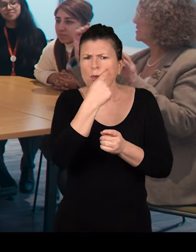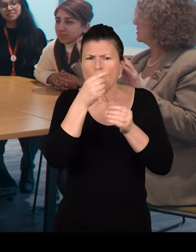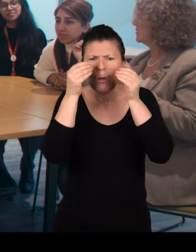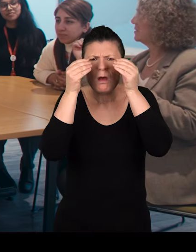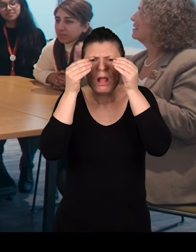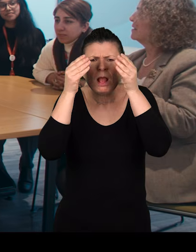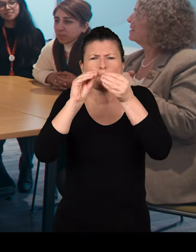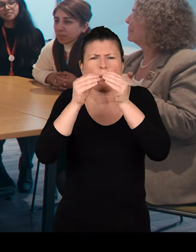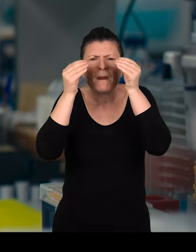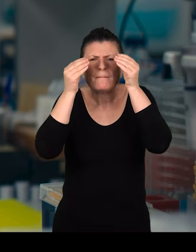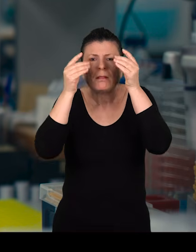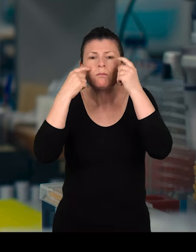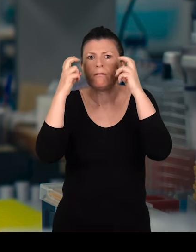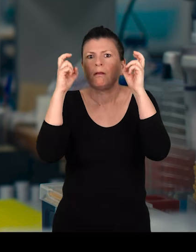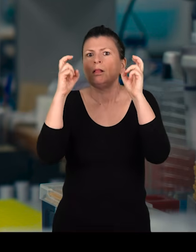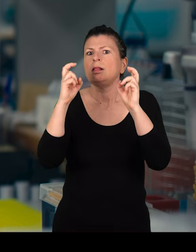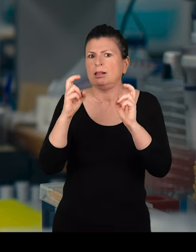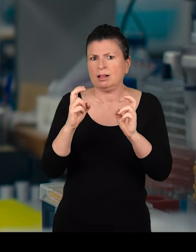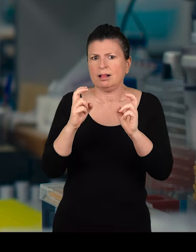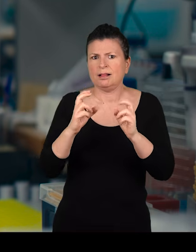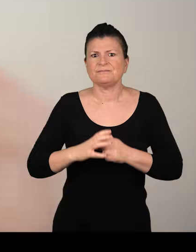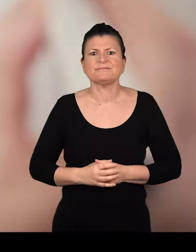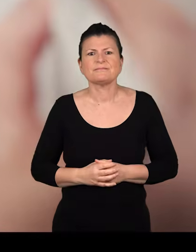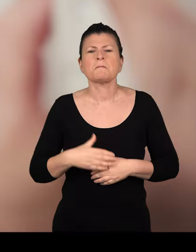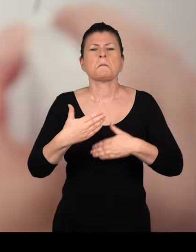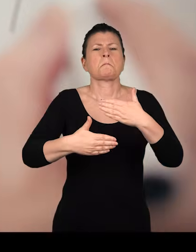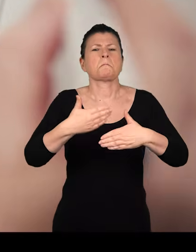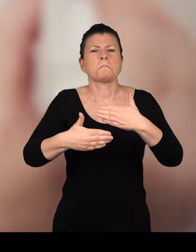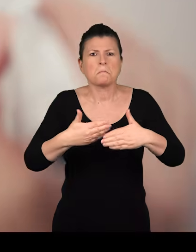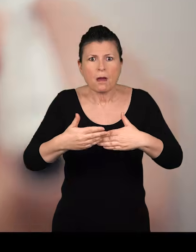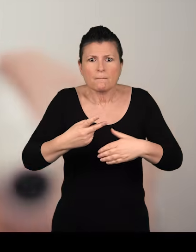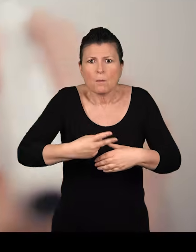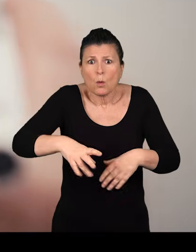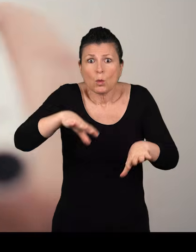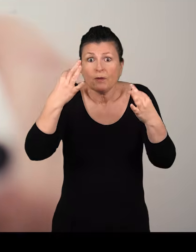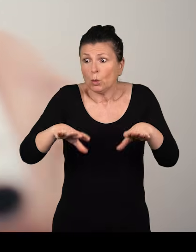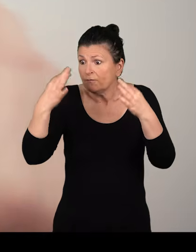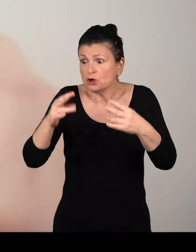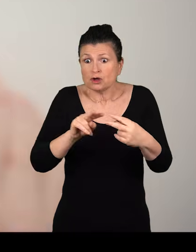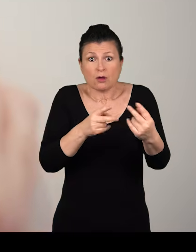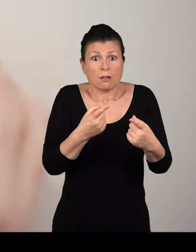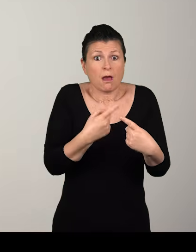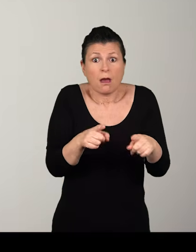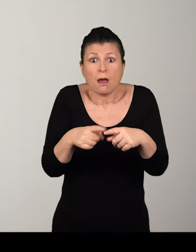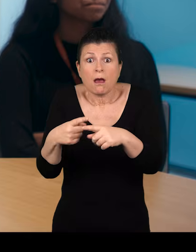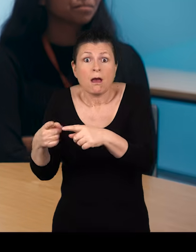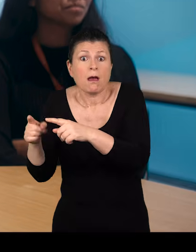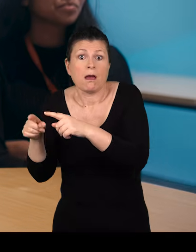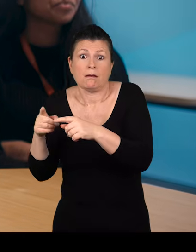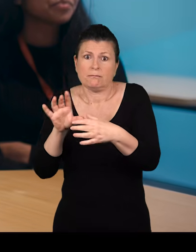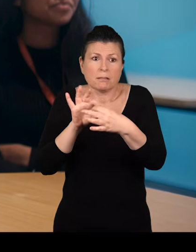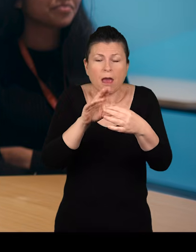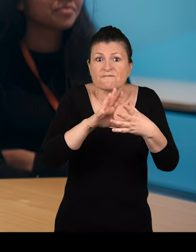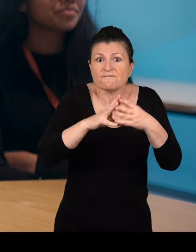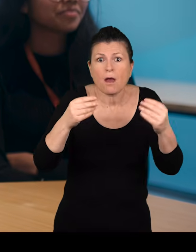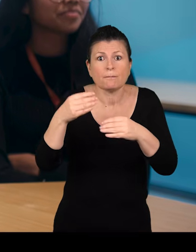a retinal problem, and so they go progressively blind as well. And shortly after that, more and more genes were